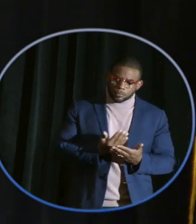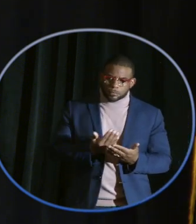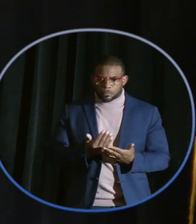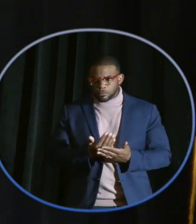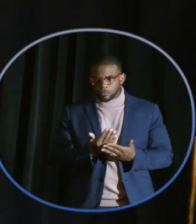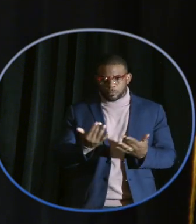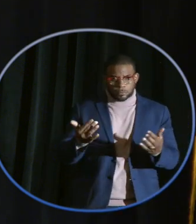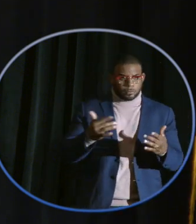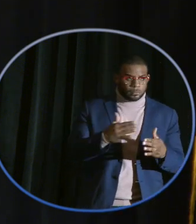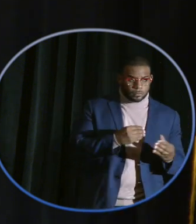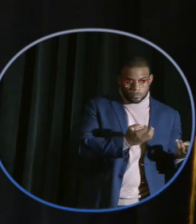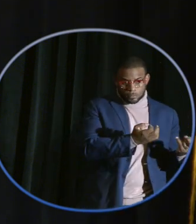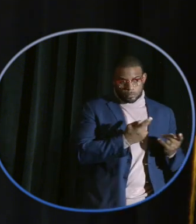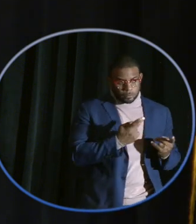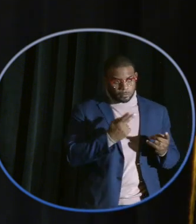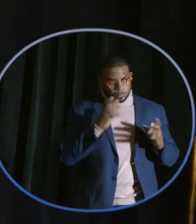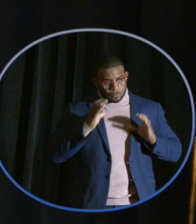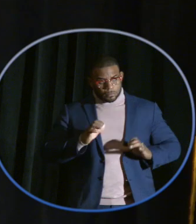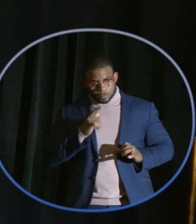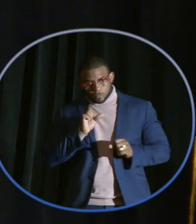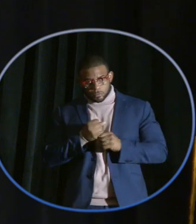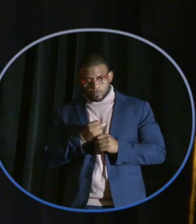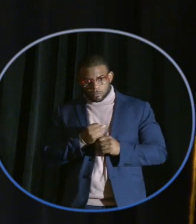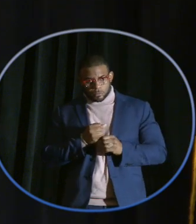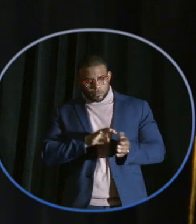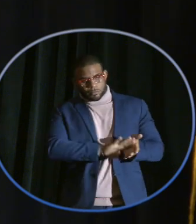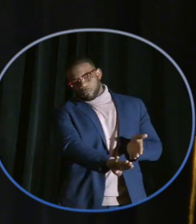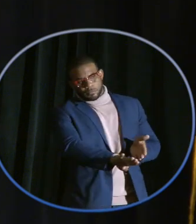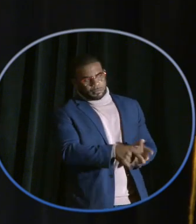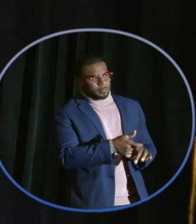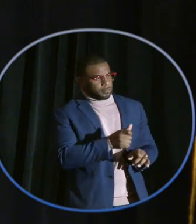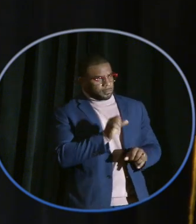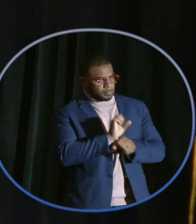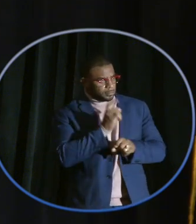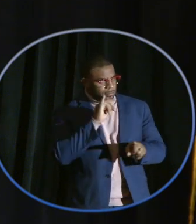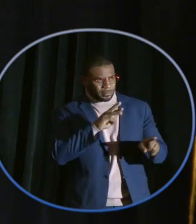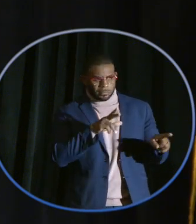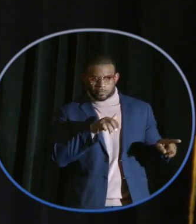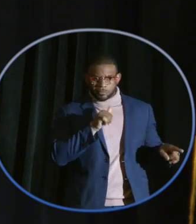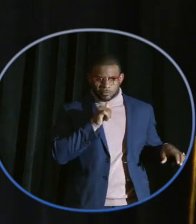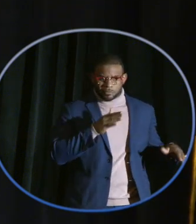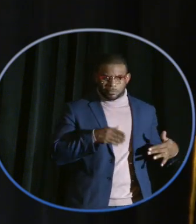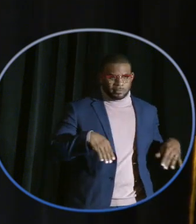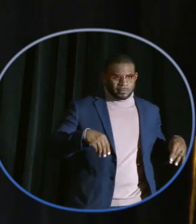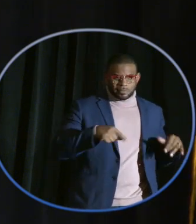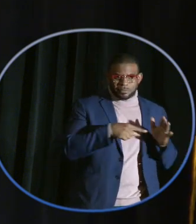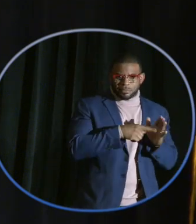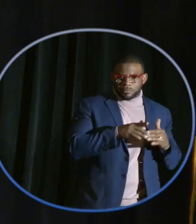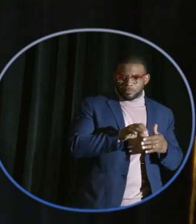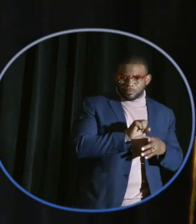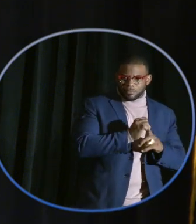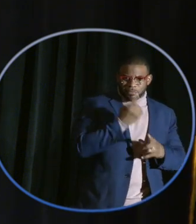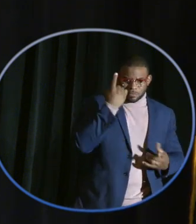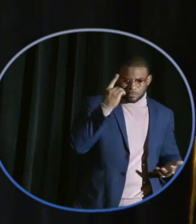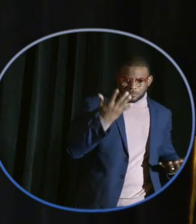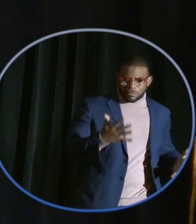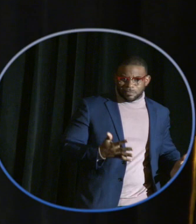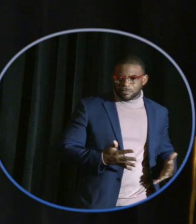returning citizens who were being rejected from employment for crimes that they had already paid their debts to society